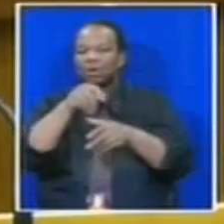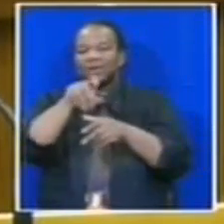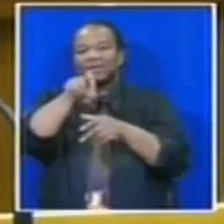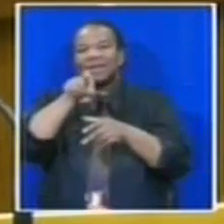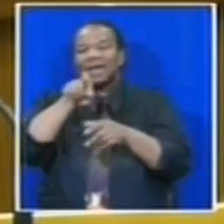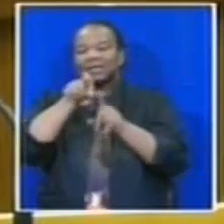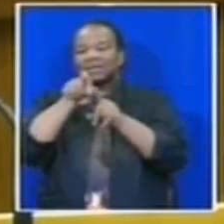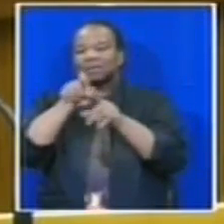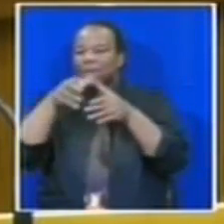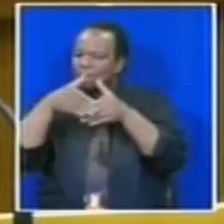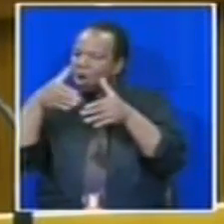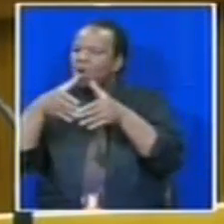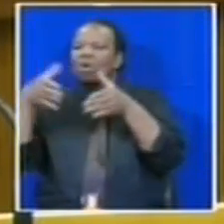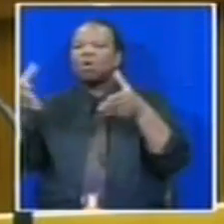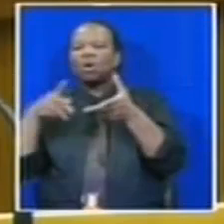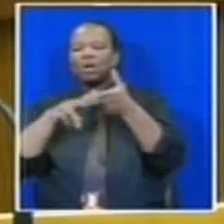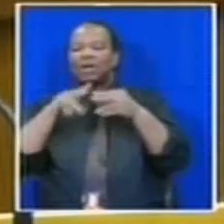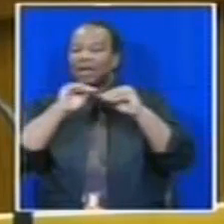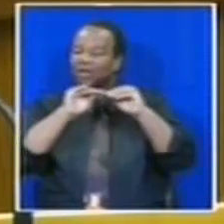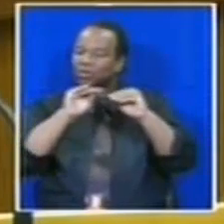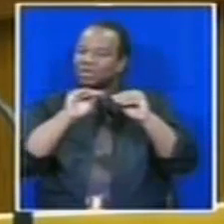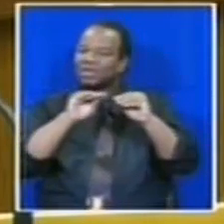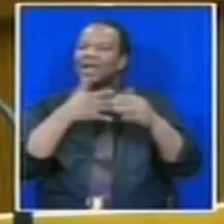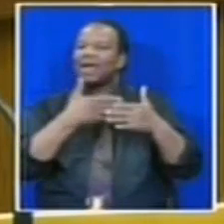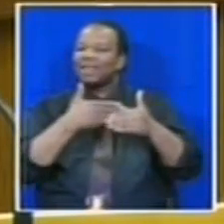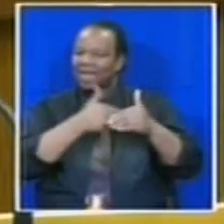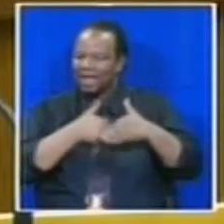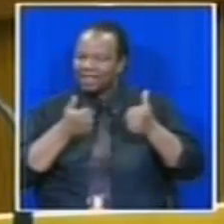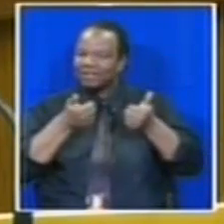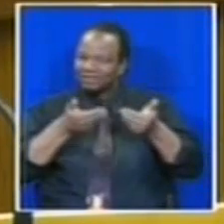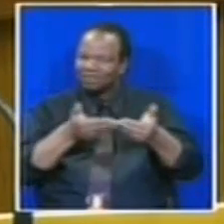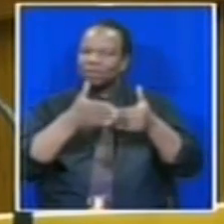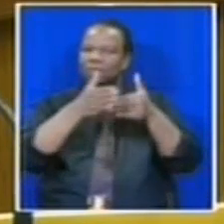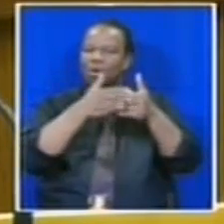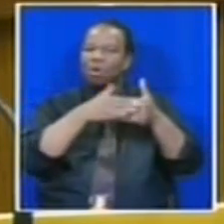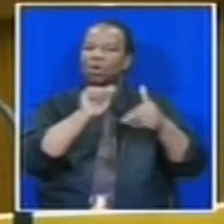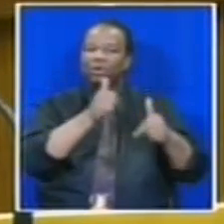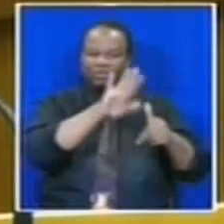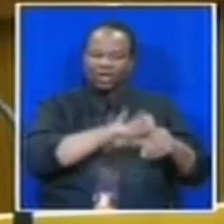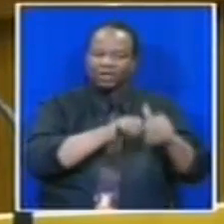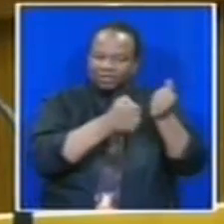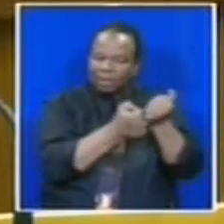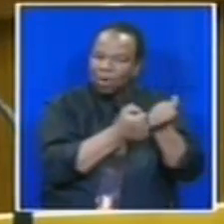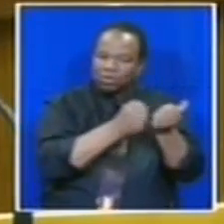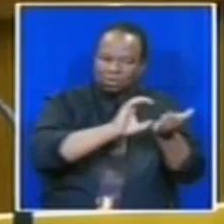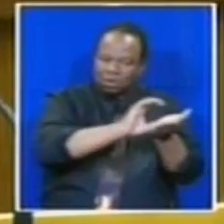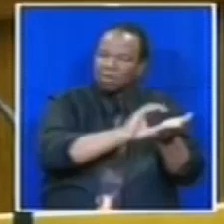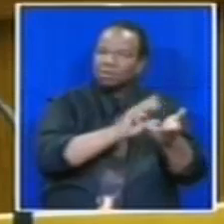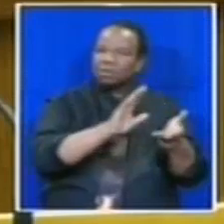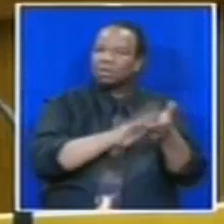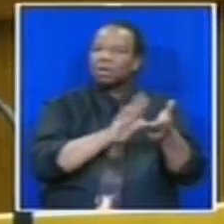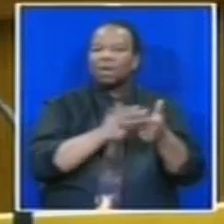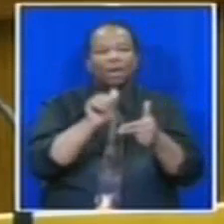substantially broadened. Education and health services have been extended. The child support grant introduced. Access to